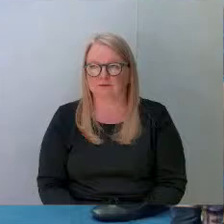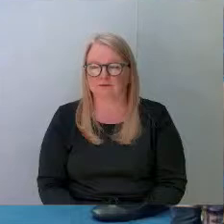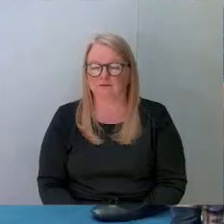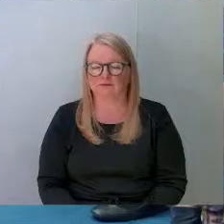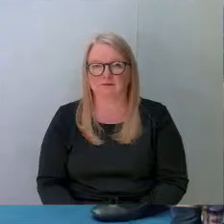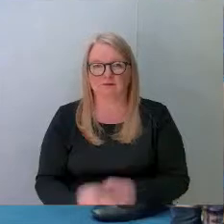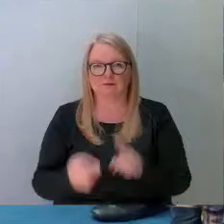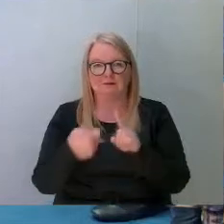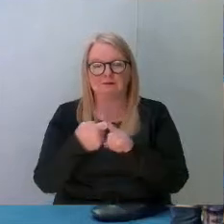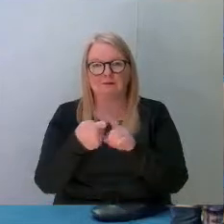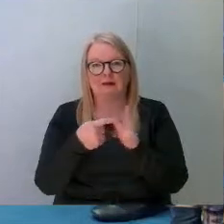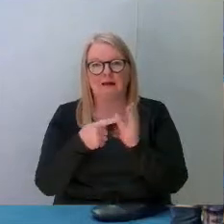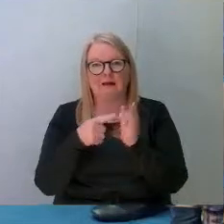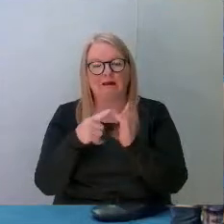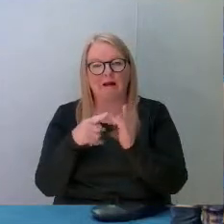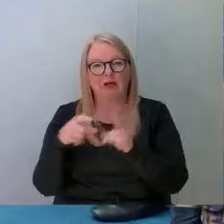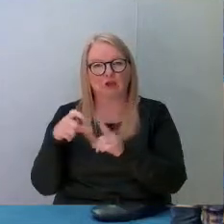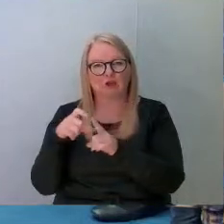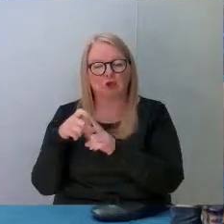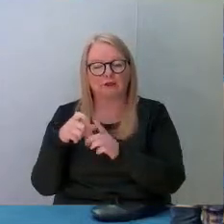Kai Duncan.